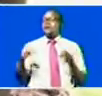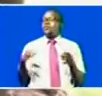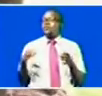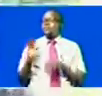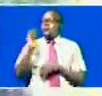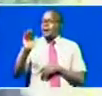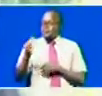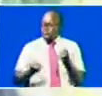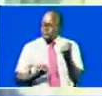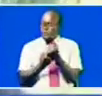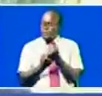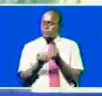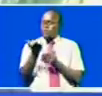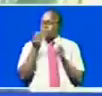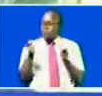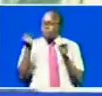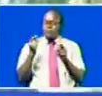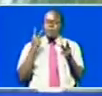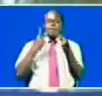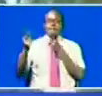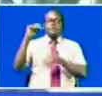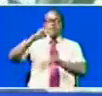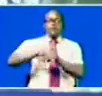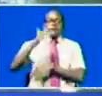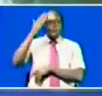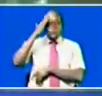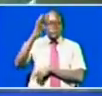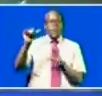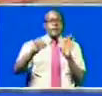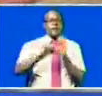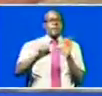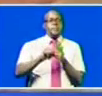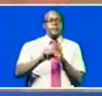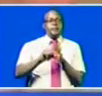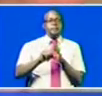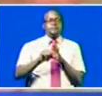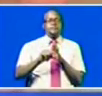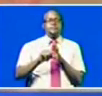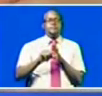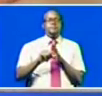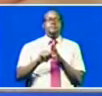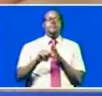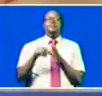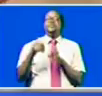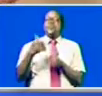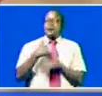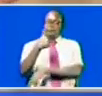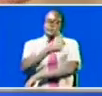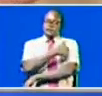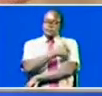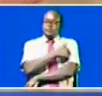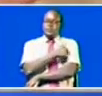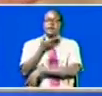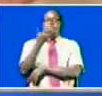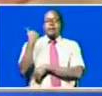sought concoctions from the witch doctors with a view to getting to know their problems and thereby get treatment in a colorful and unique ceremony